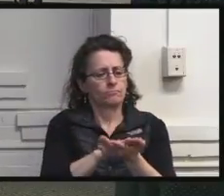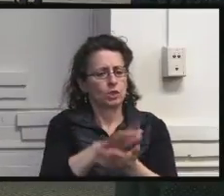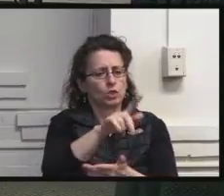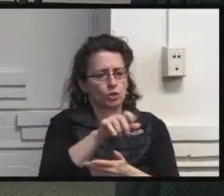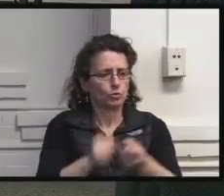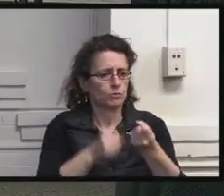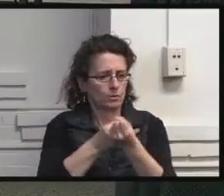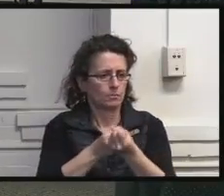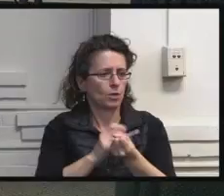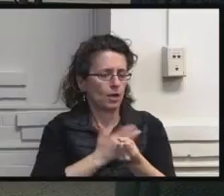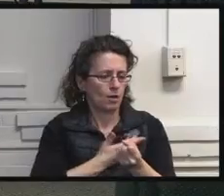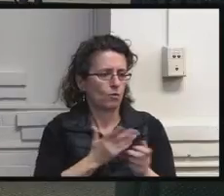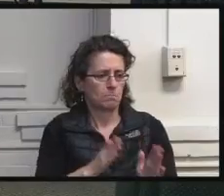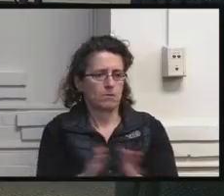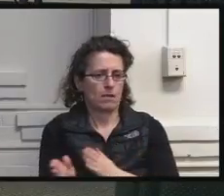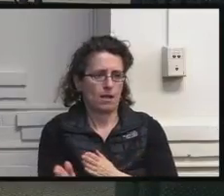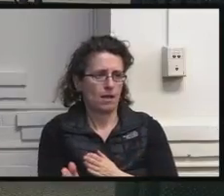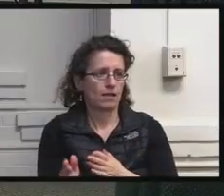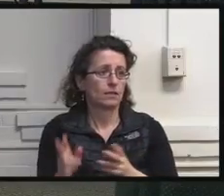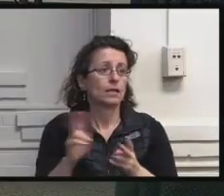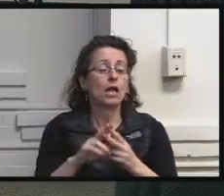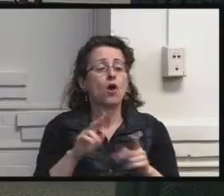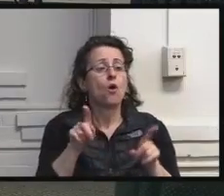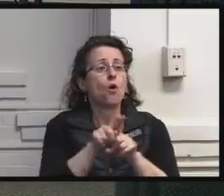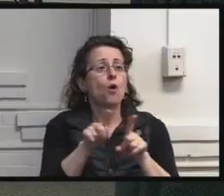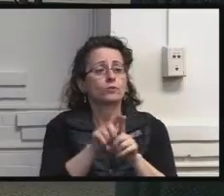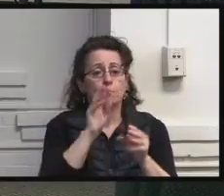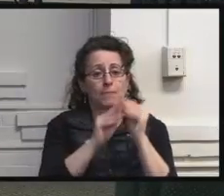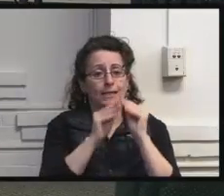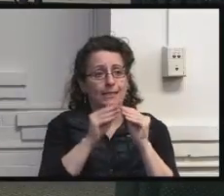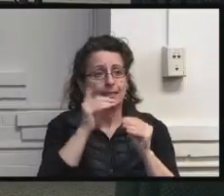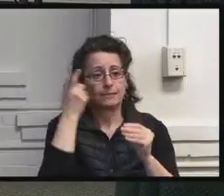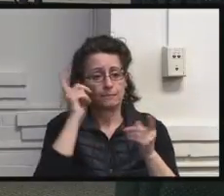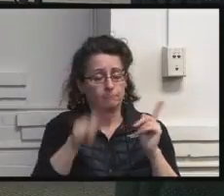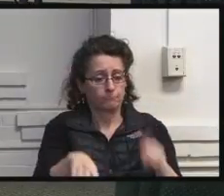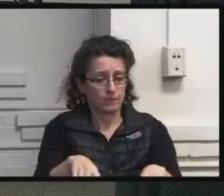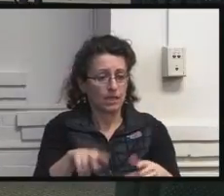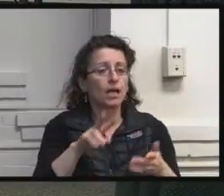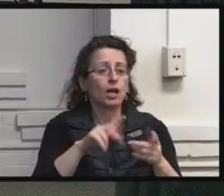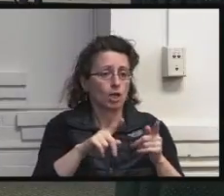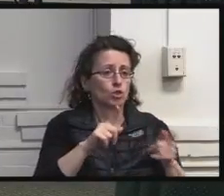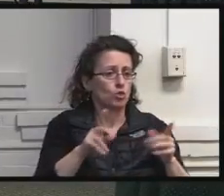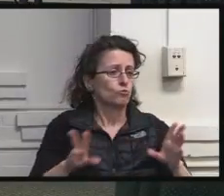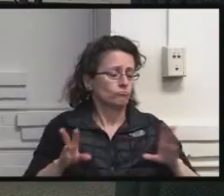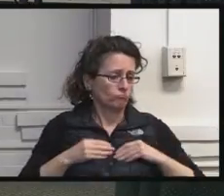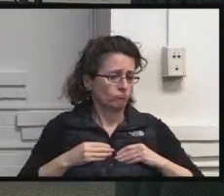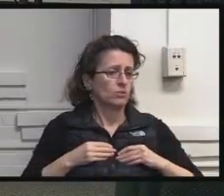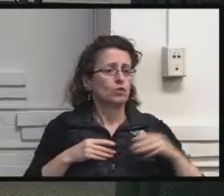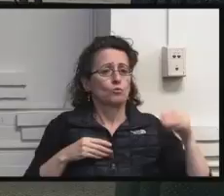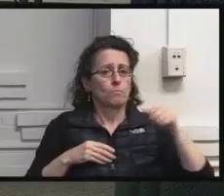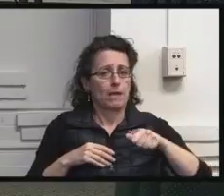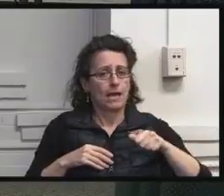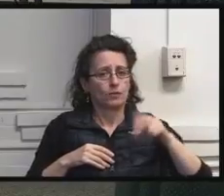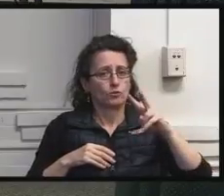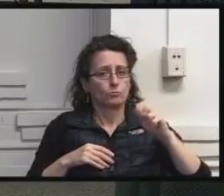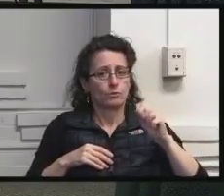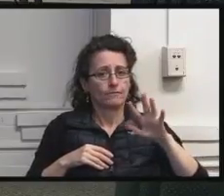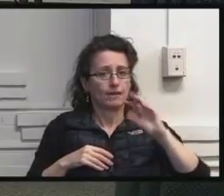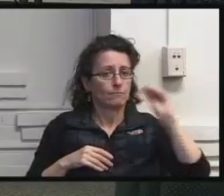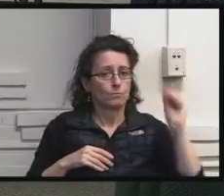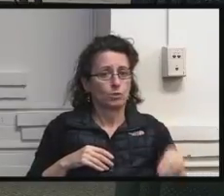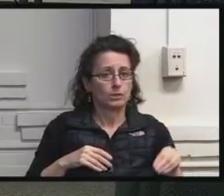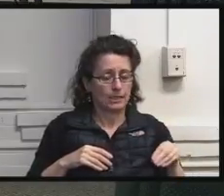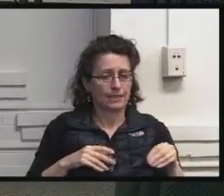It does two things for us. One is it states that you'll pay 2.5% of your share for whatever design costs remain and